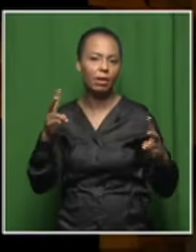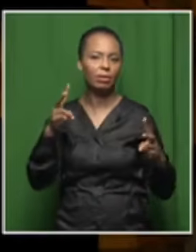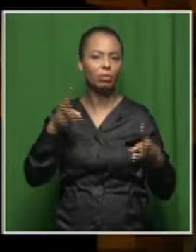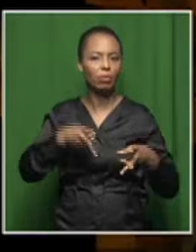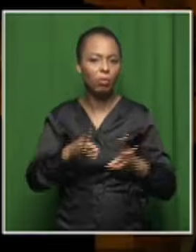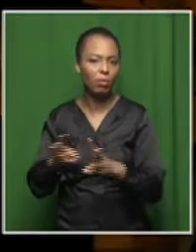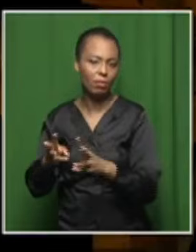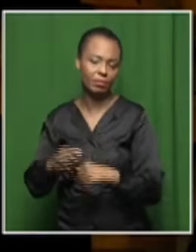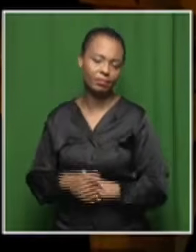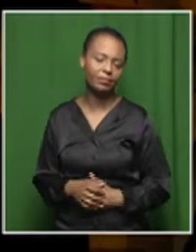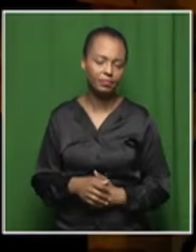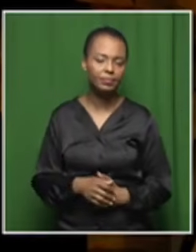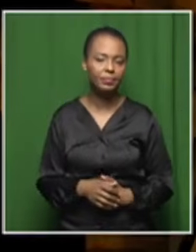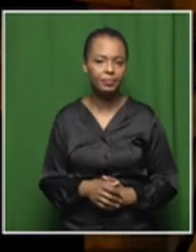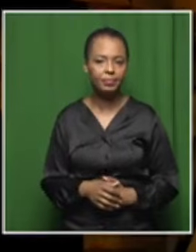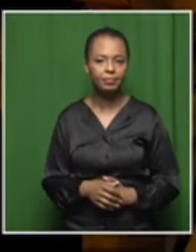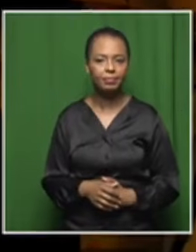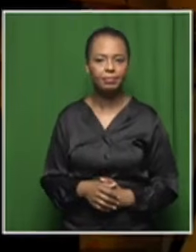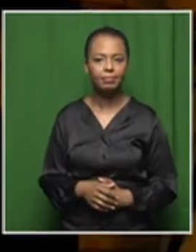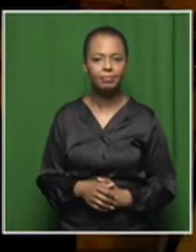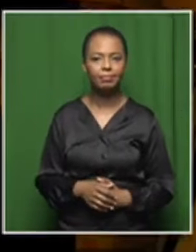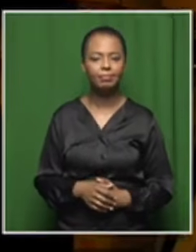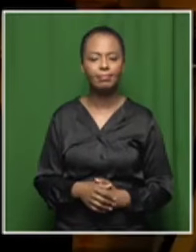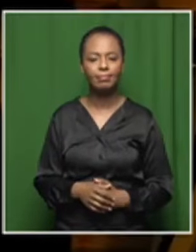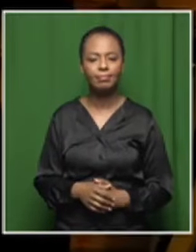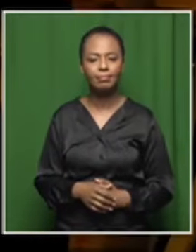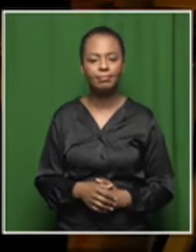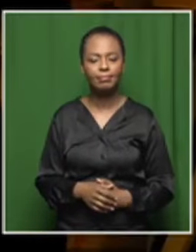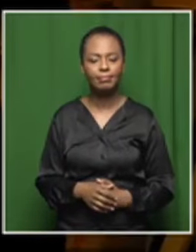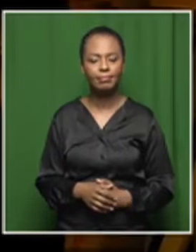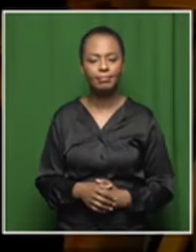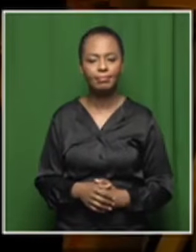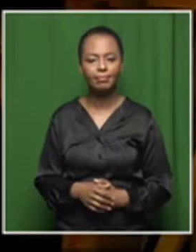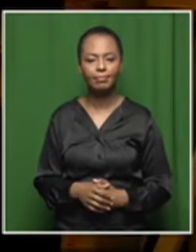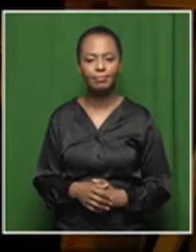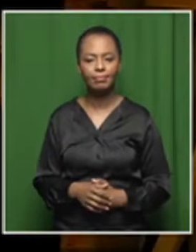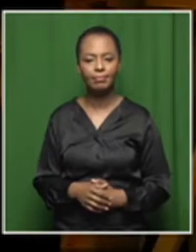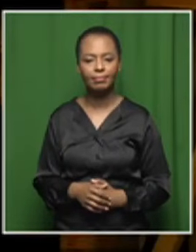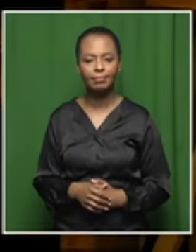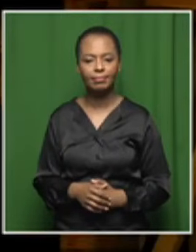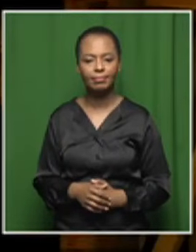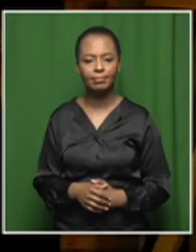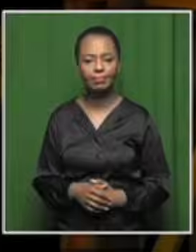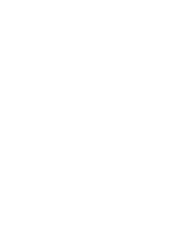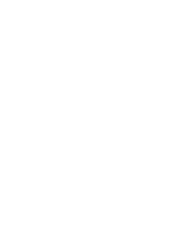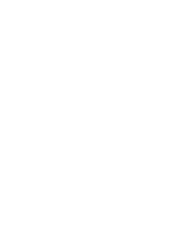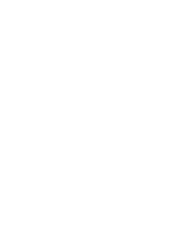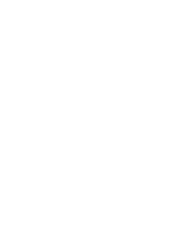there for now. Until next time, it's been an absolute pleasure. For SABC News, I am Liesl Wilson.